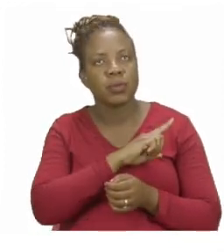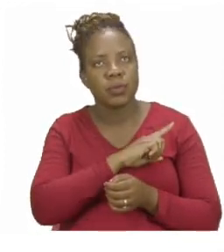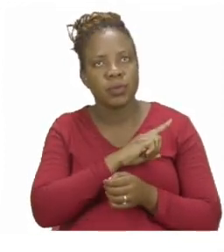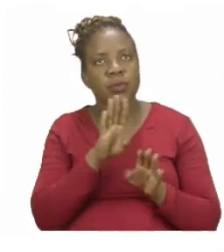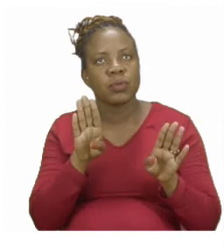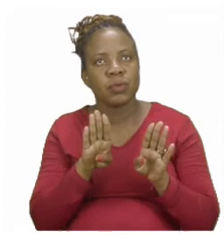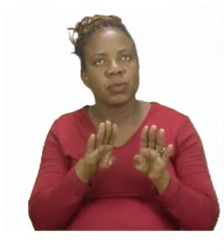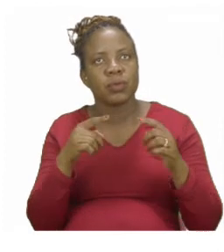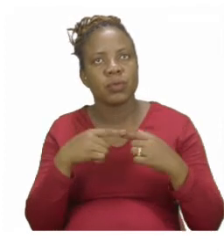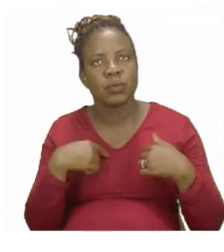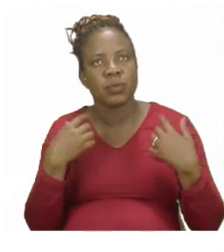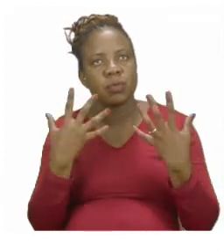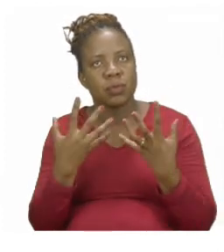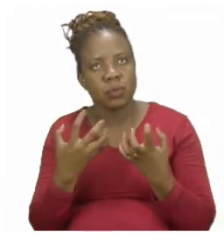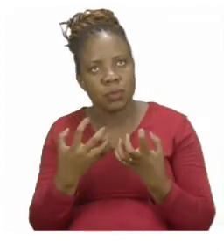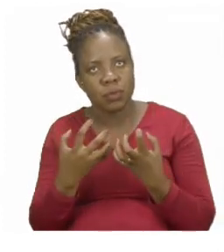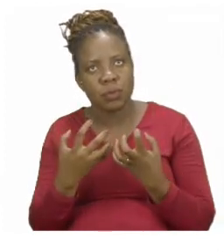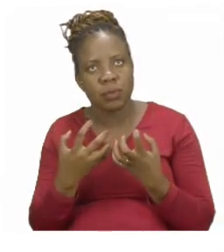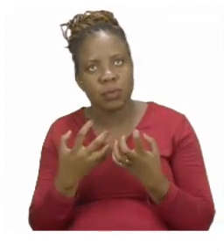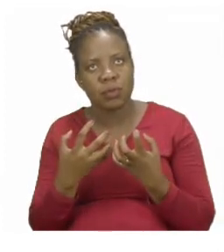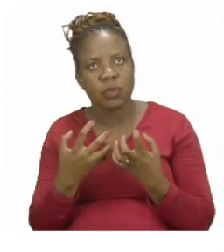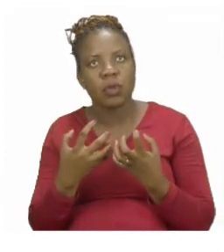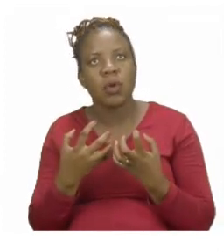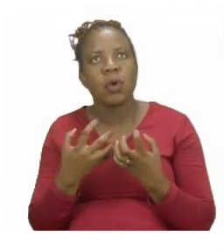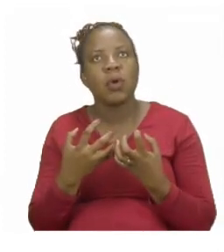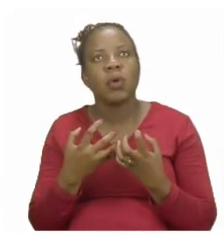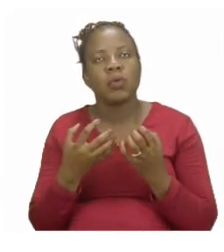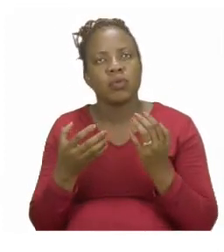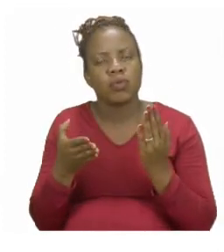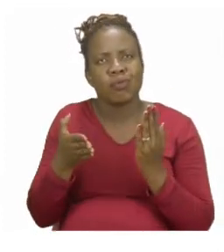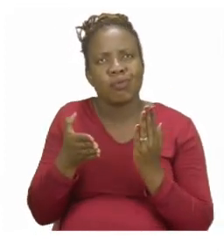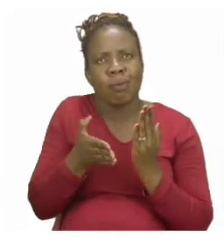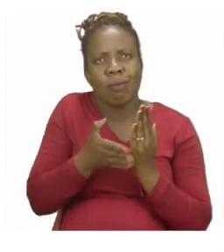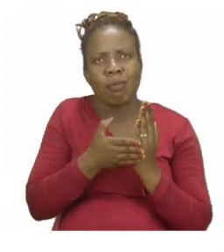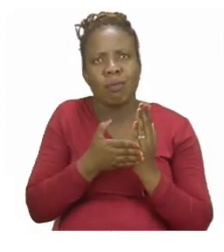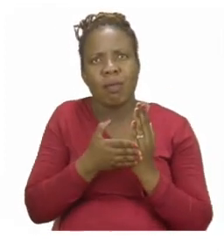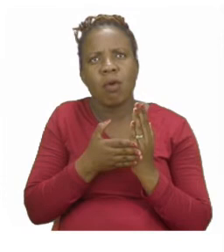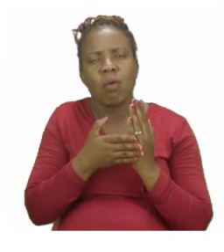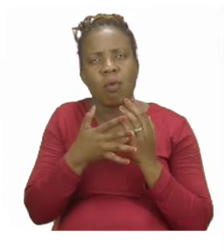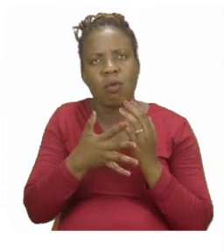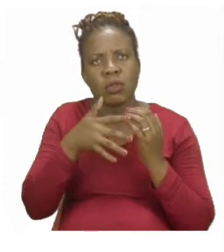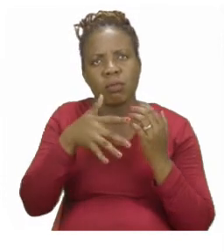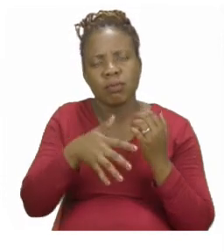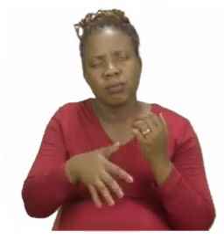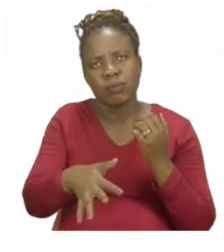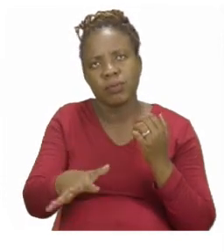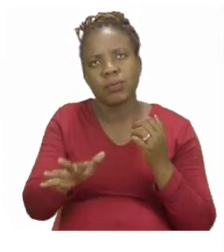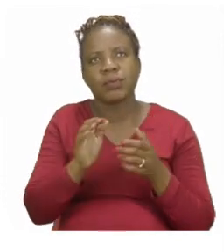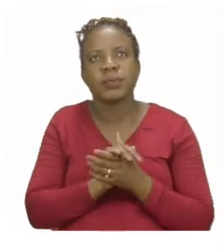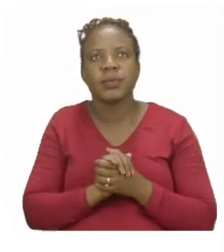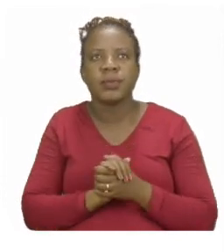do we need to close running taps? With a question mark at the